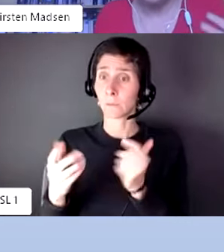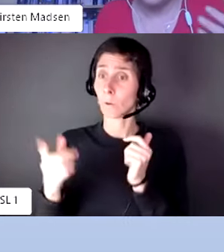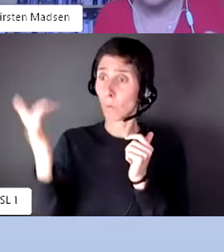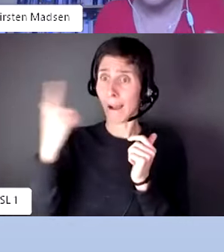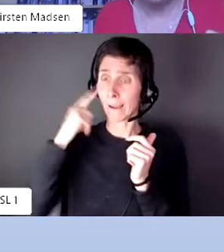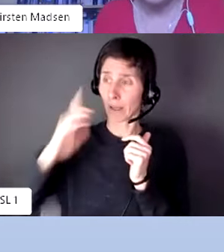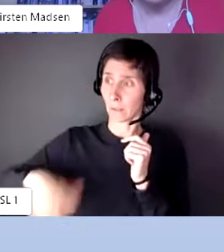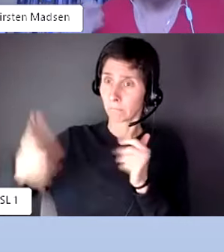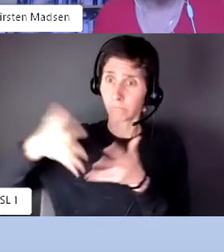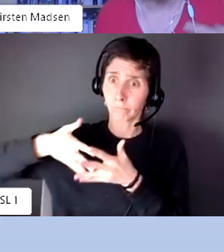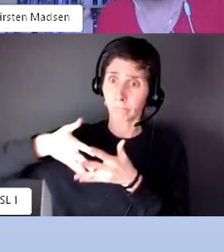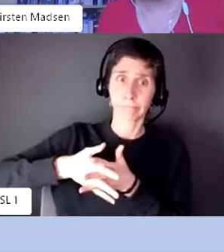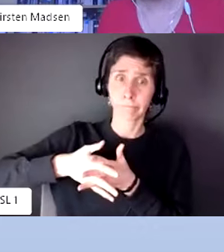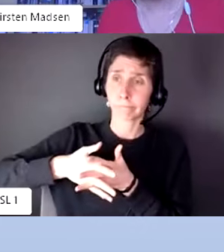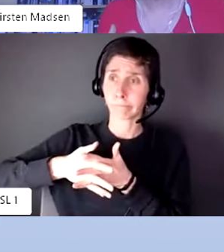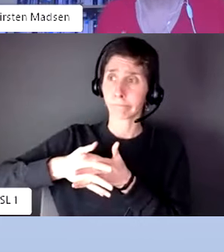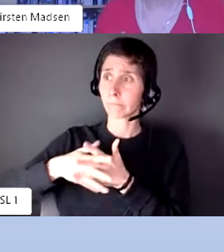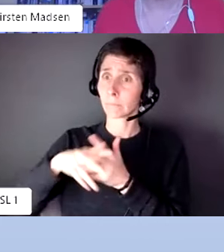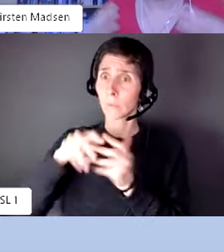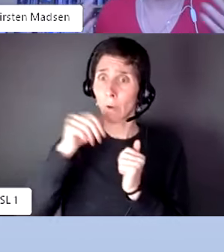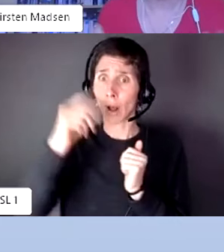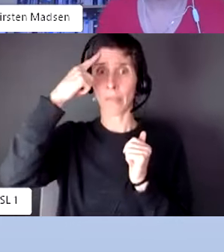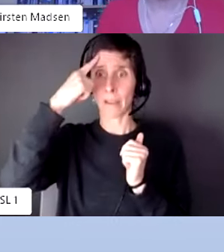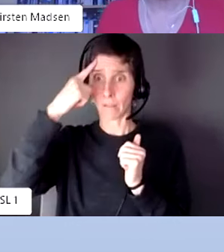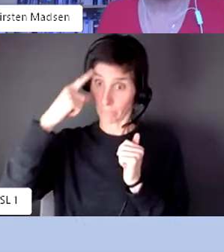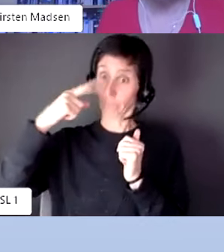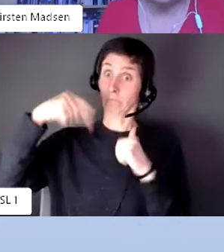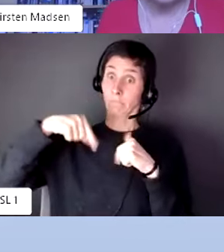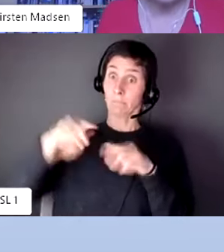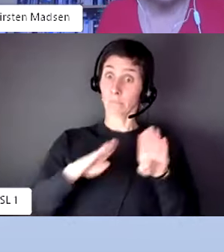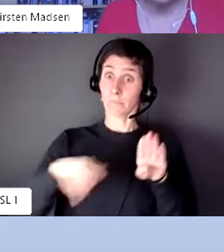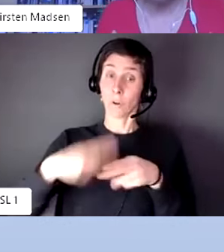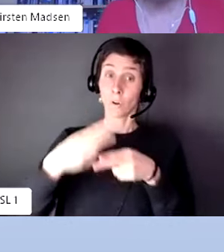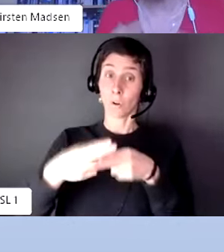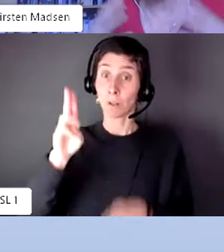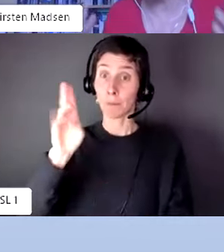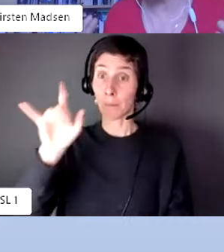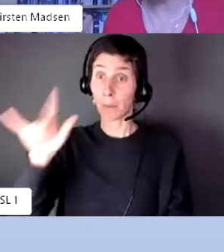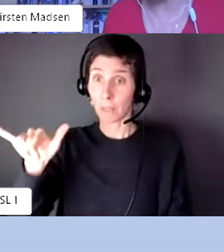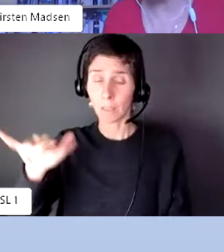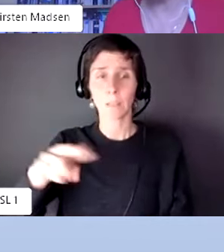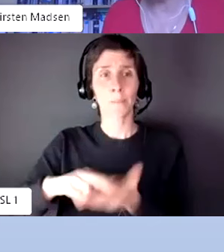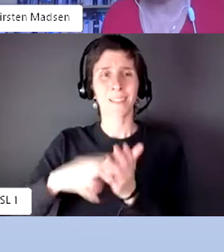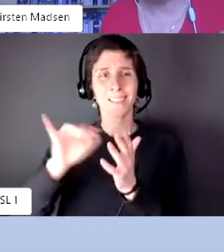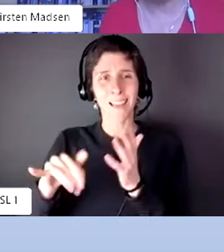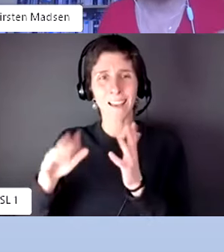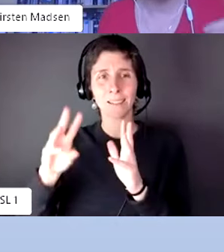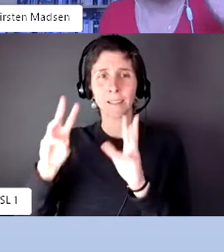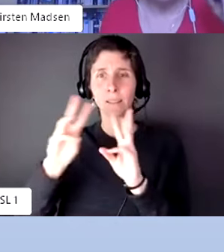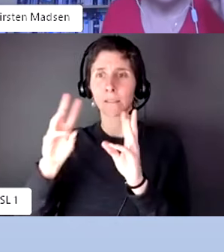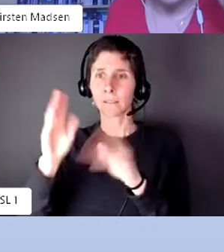they behave. So it really, during these awareness raising sessions, it allows for these incredible aha moments.